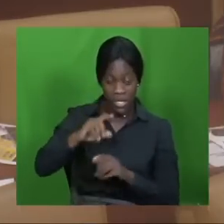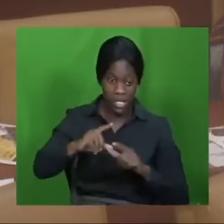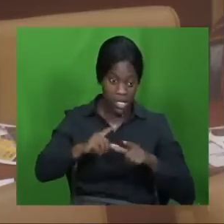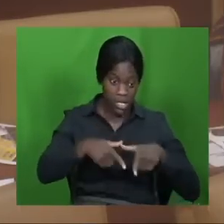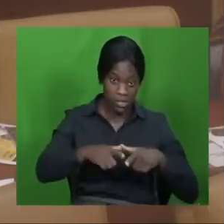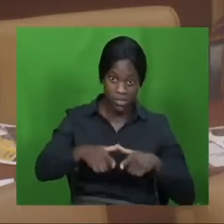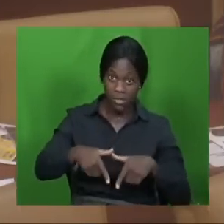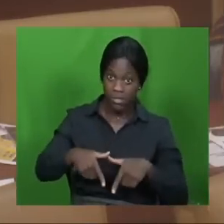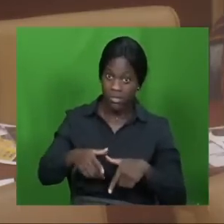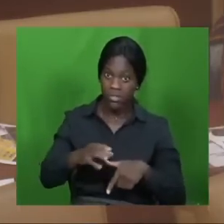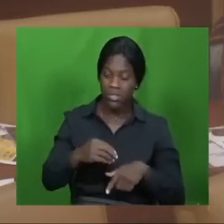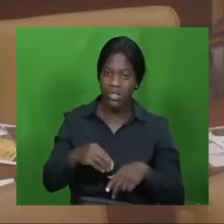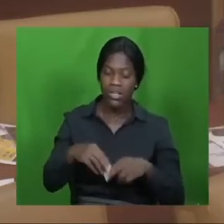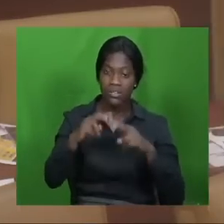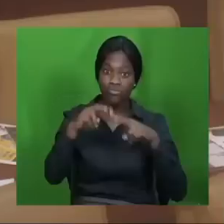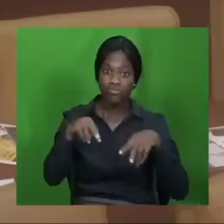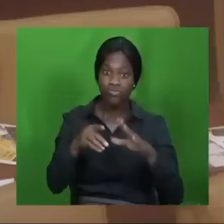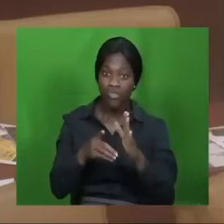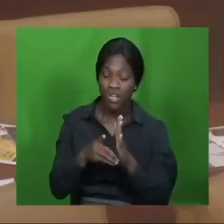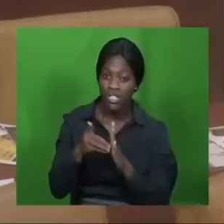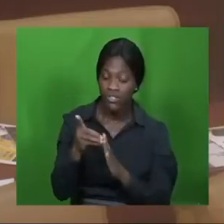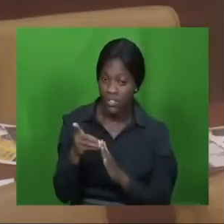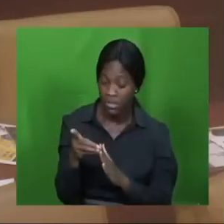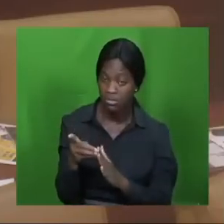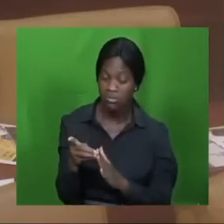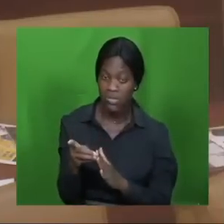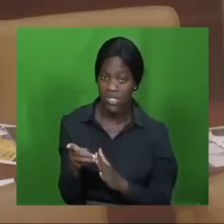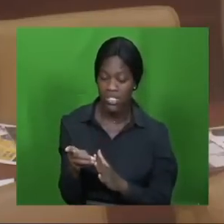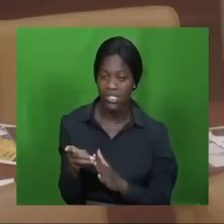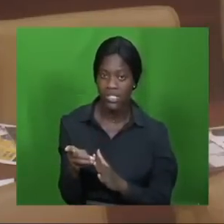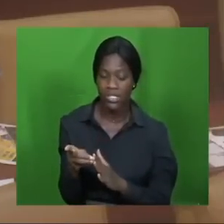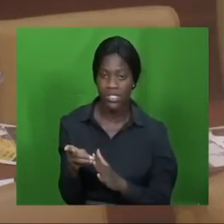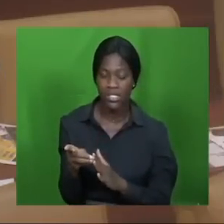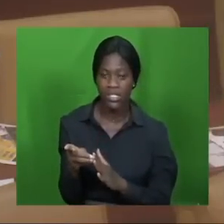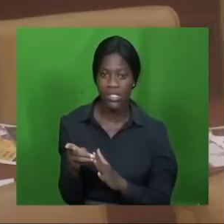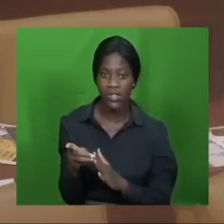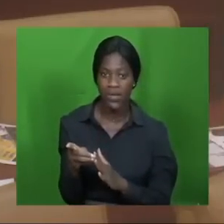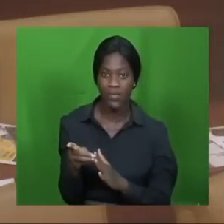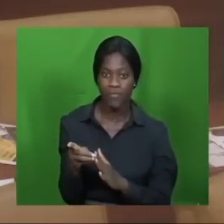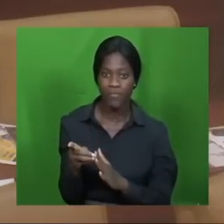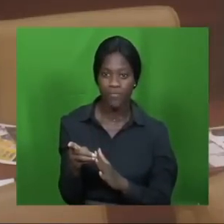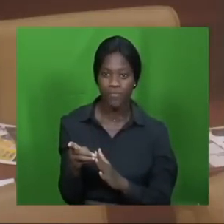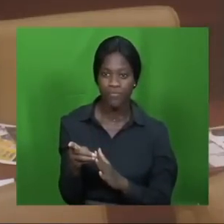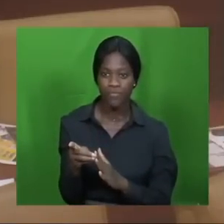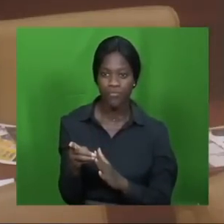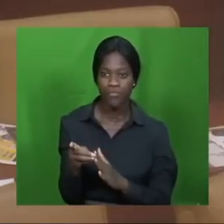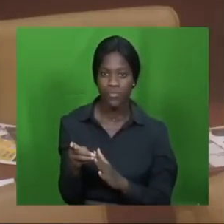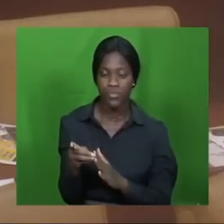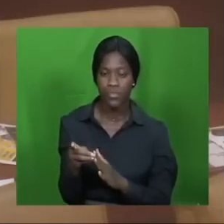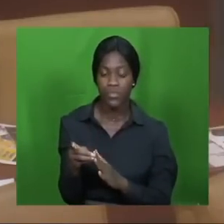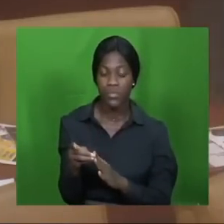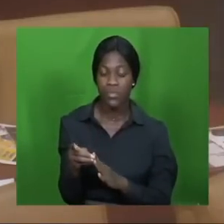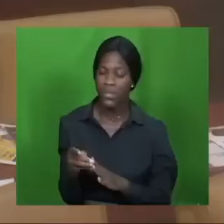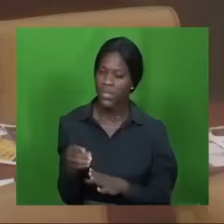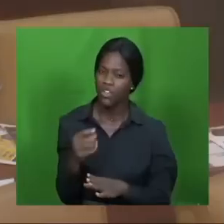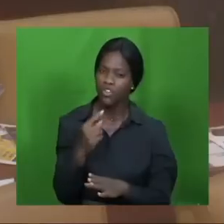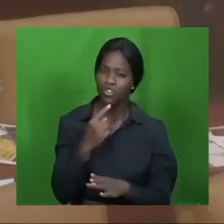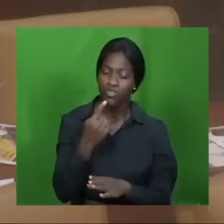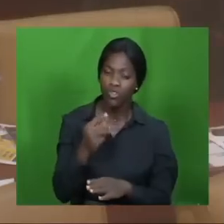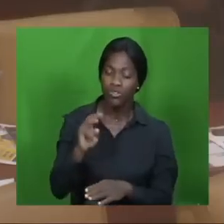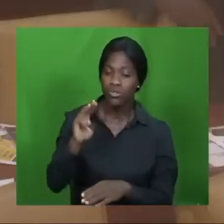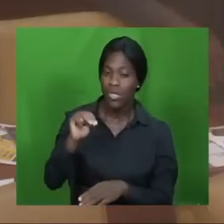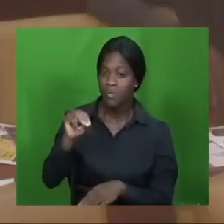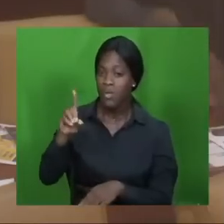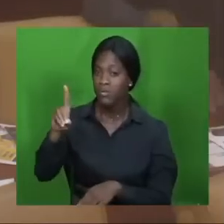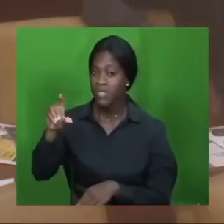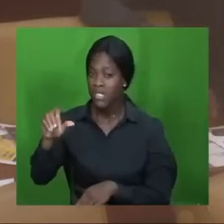Decentralization and Rural Development will impress upon the MMDAs to